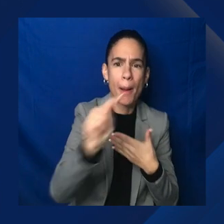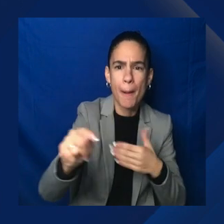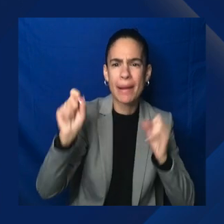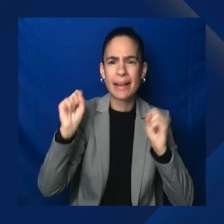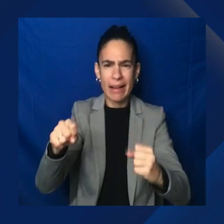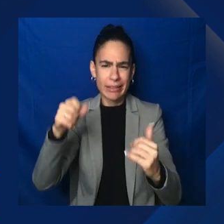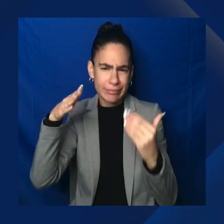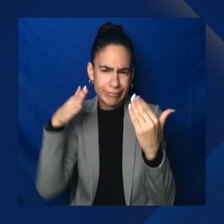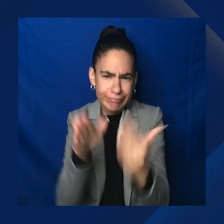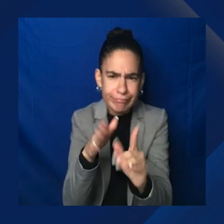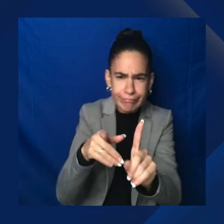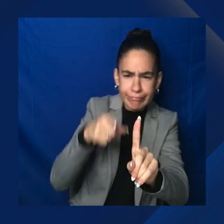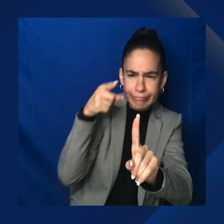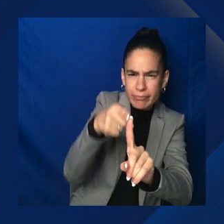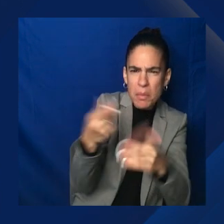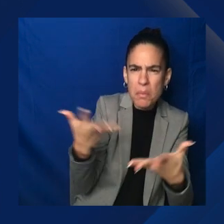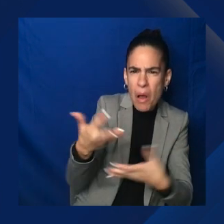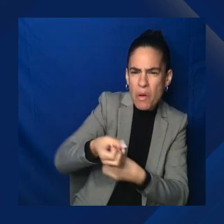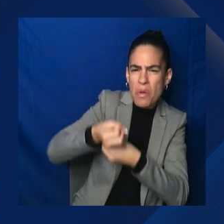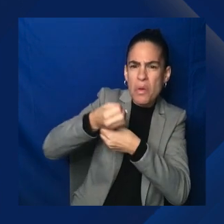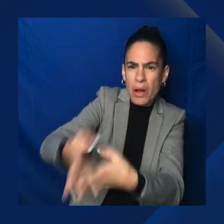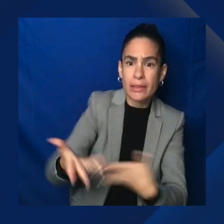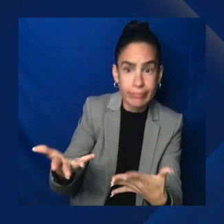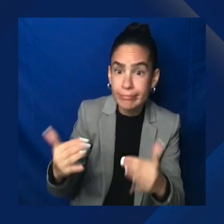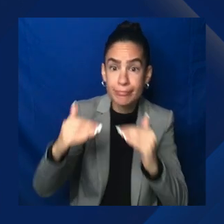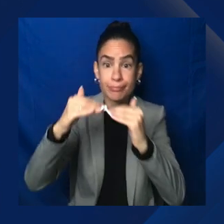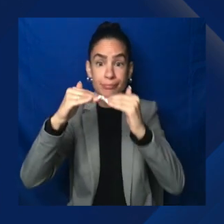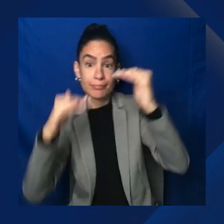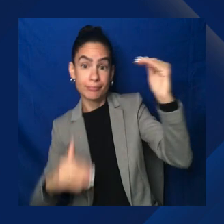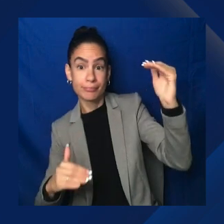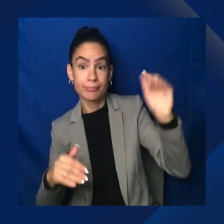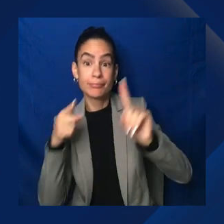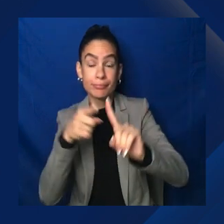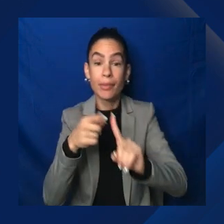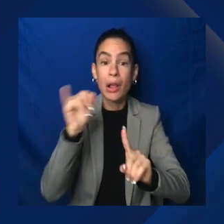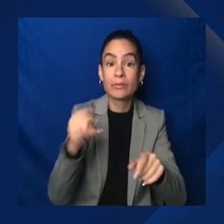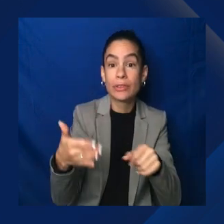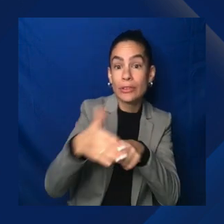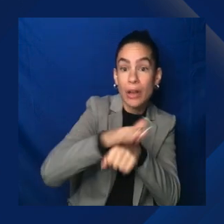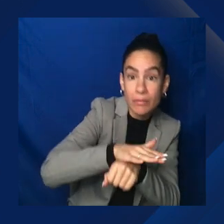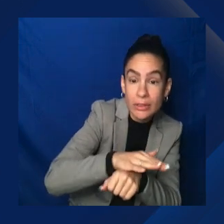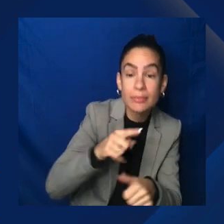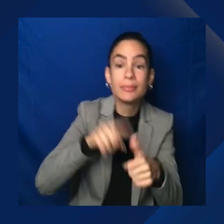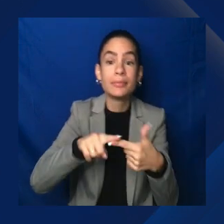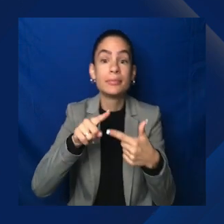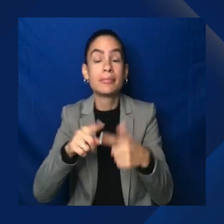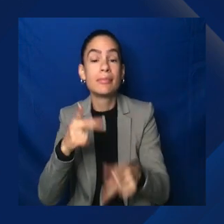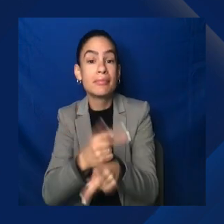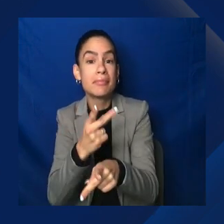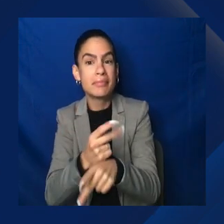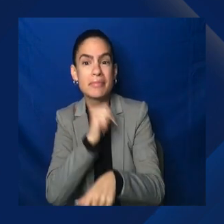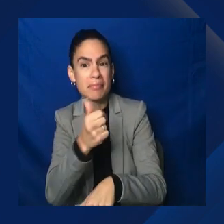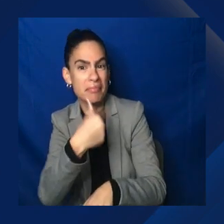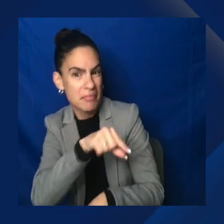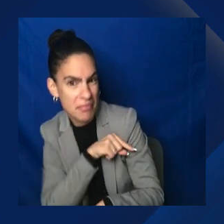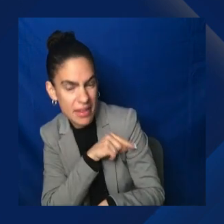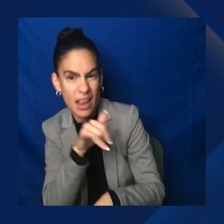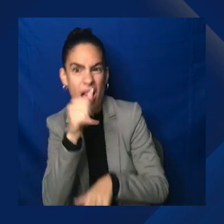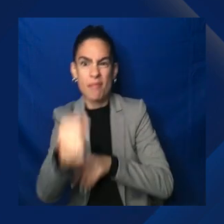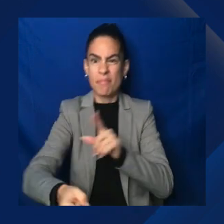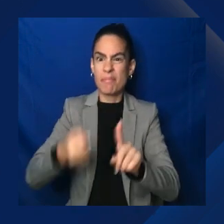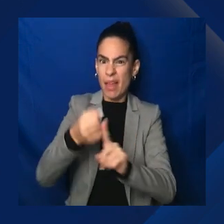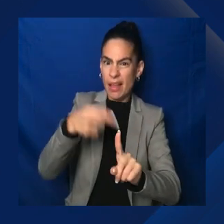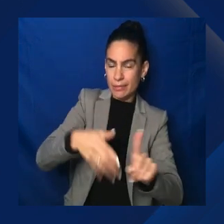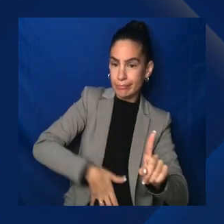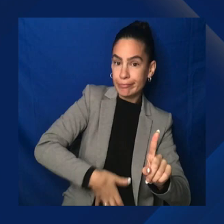coverage and quality of care, that impact maternal health in America. Through our programs, we provide health